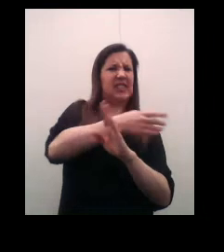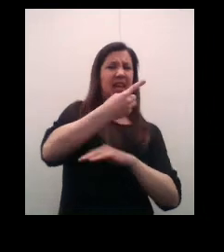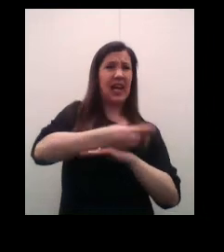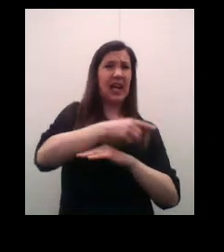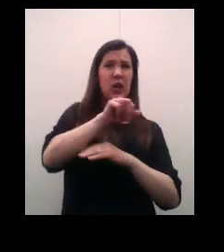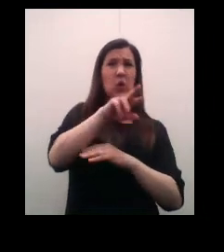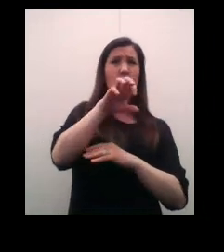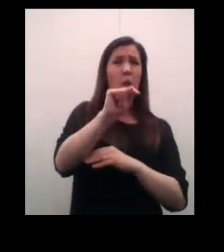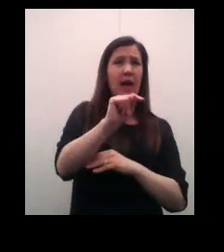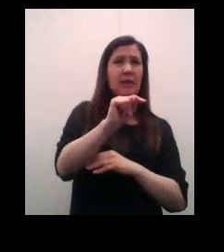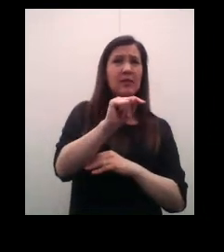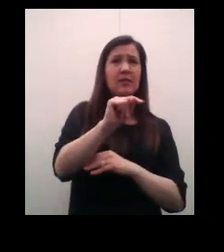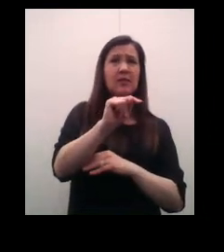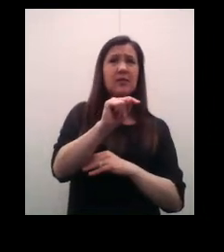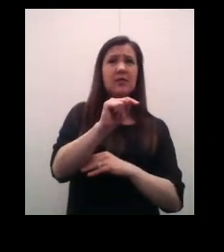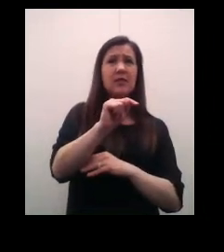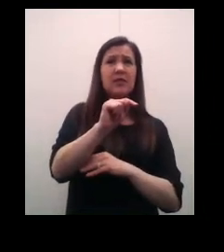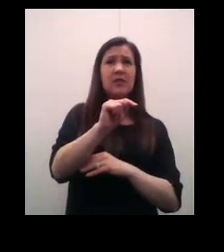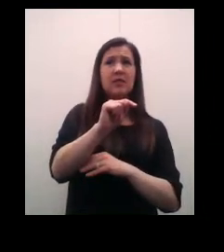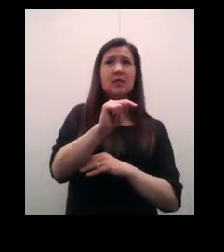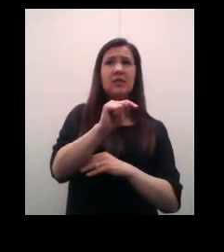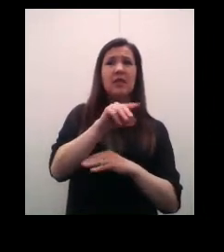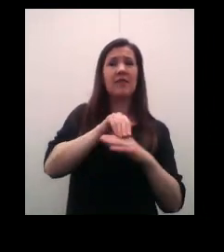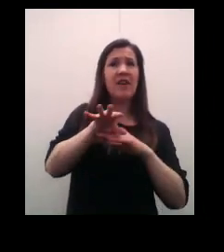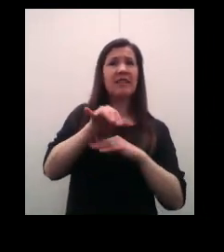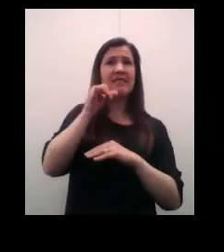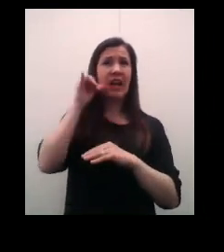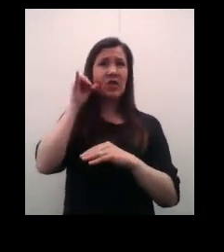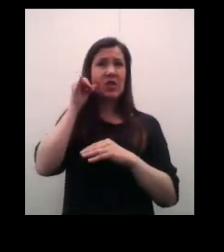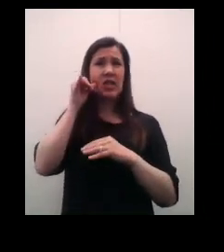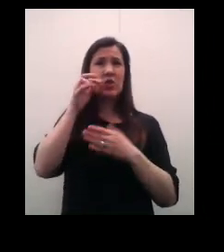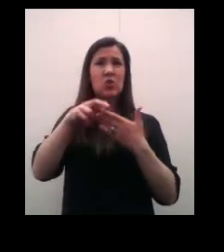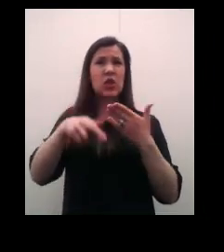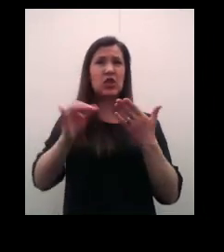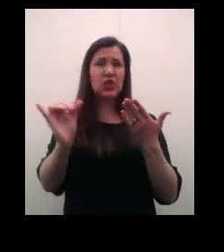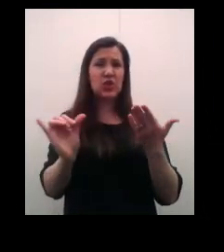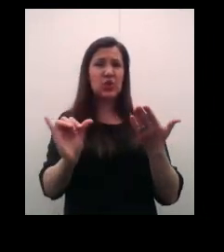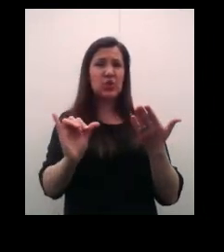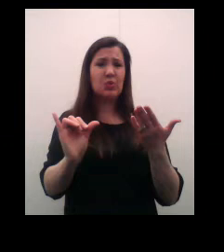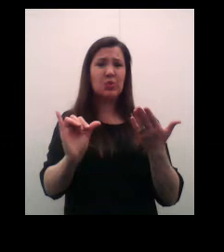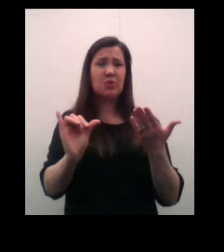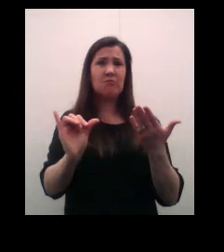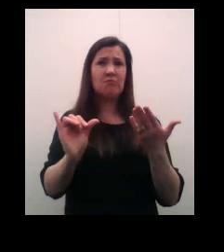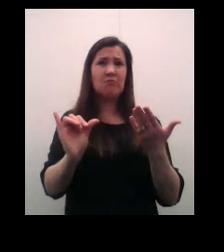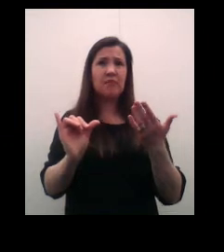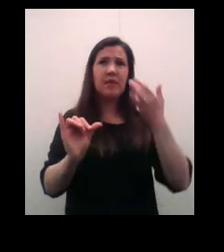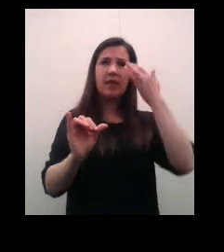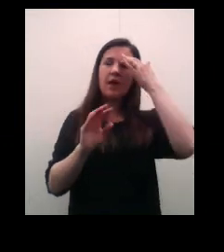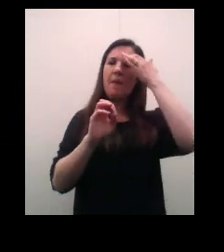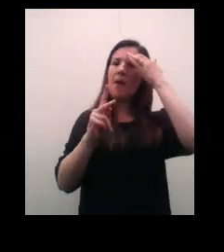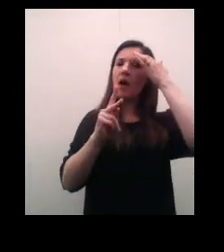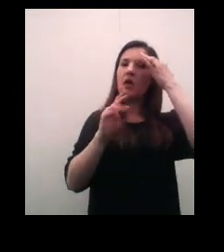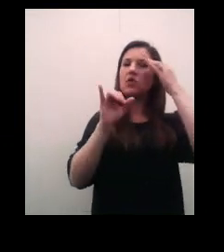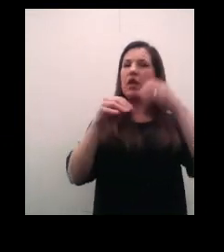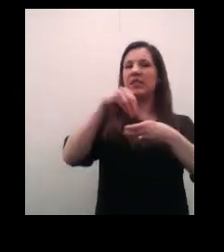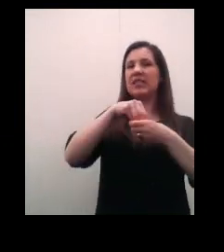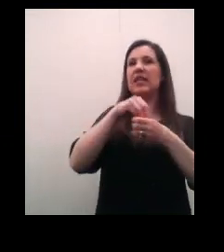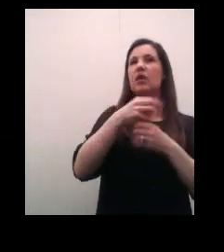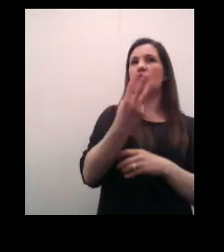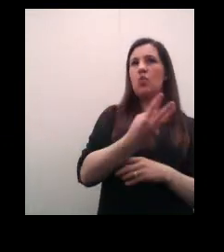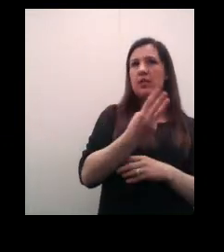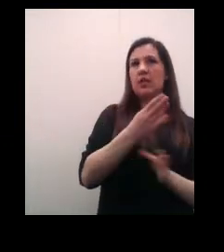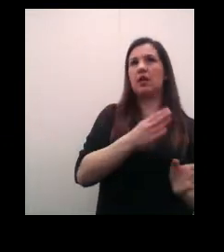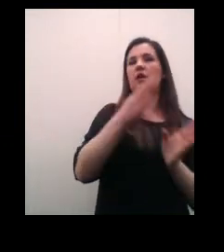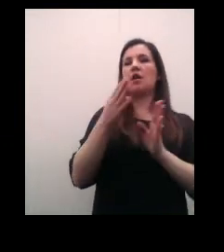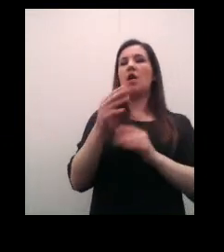stuff lingered into yesterday's results too, or was it just contained on Wednesday? That was contained on Wednesday. The Thursday,